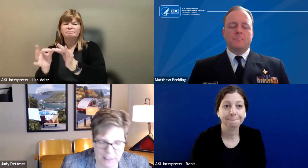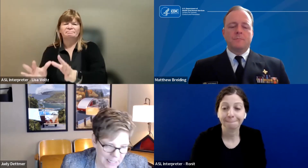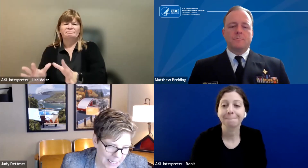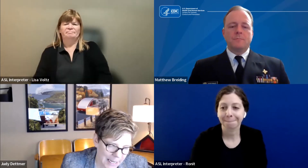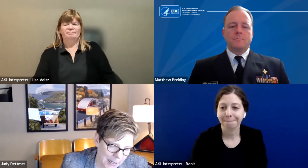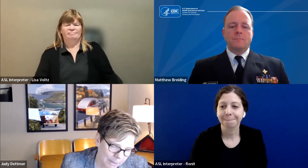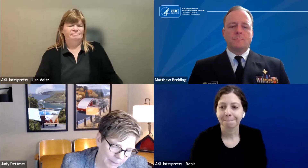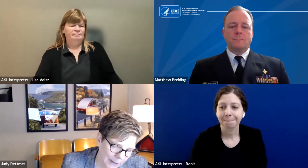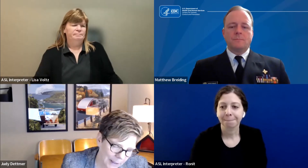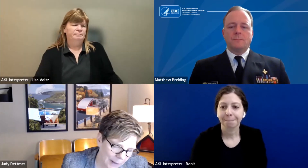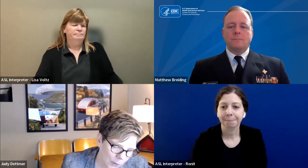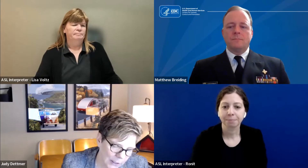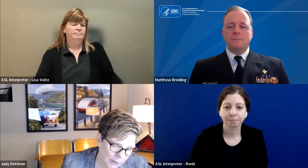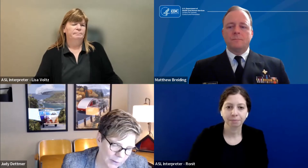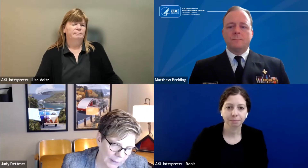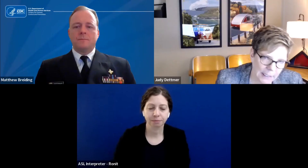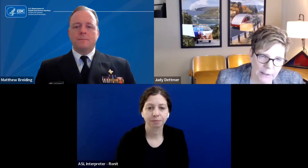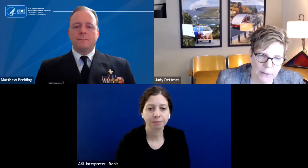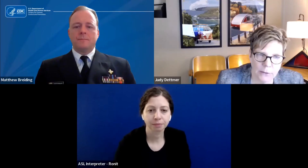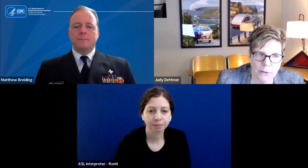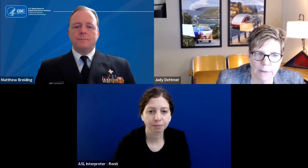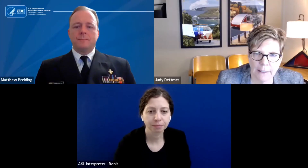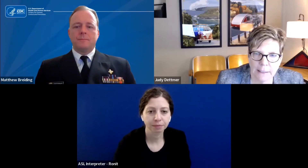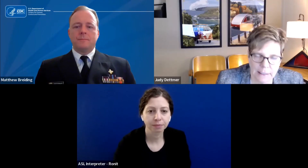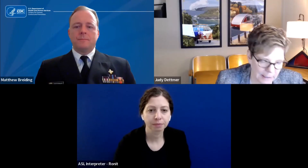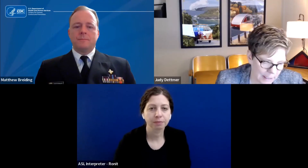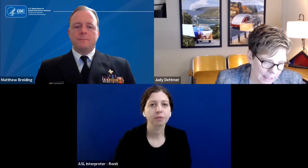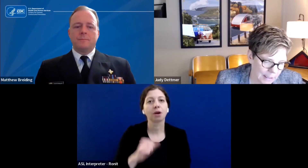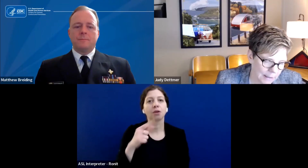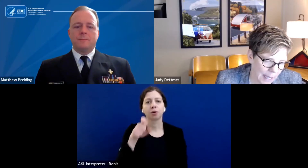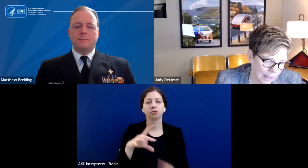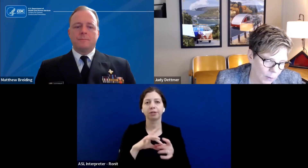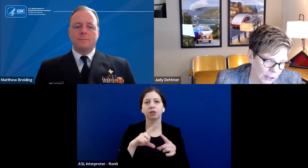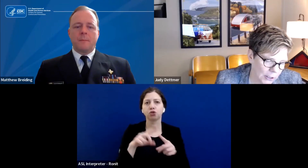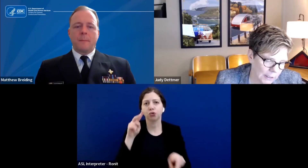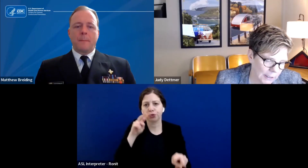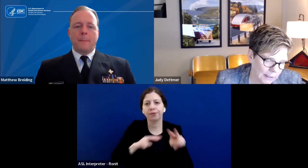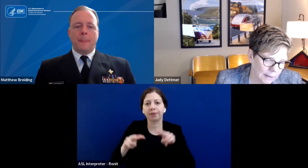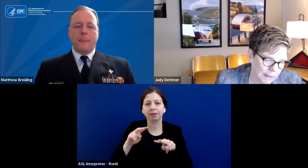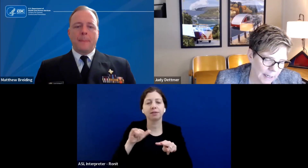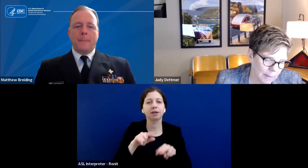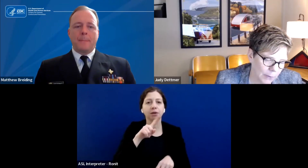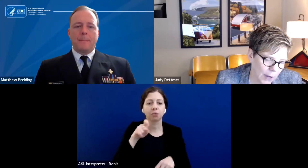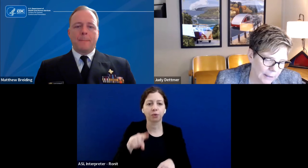you. Another question was related to surveillance, and that question is thoughts